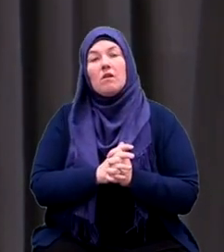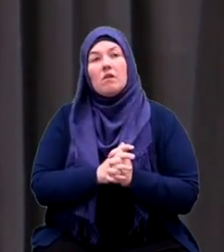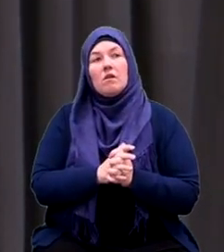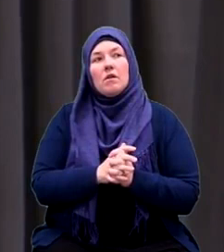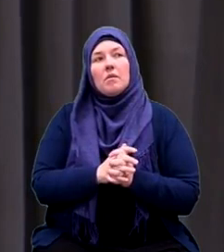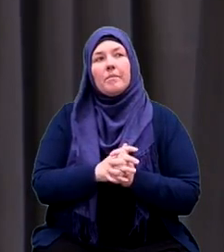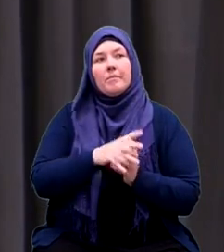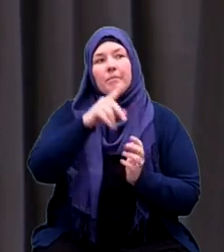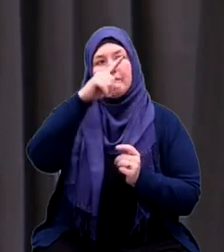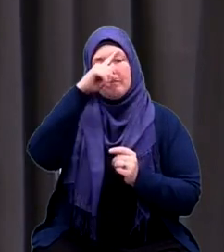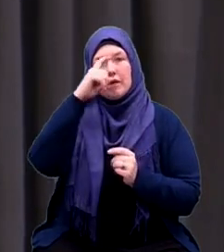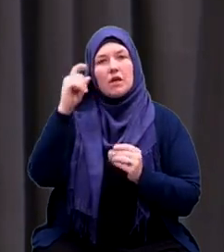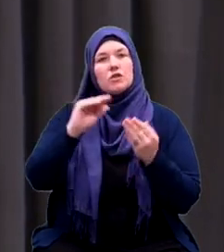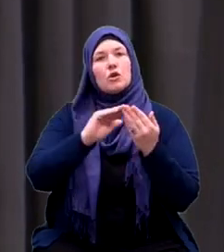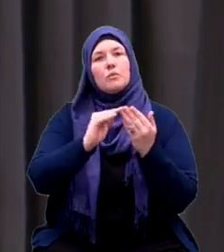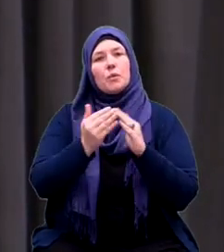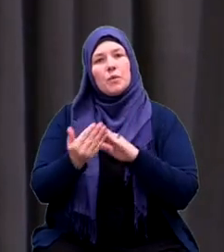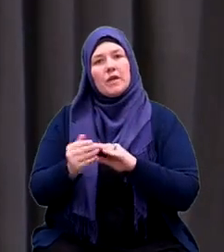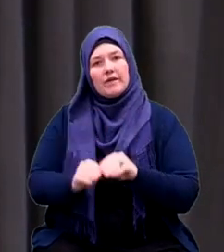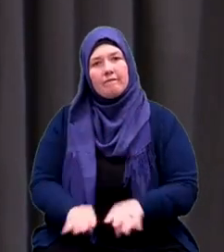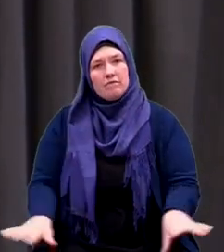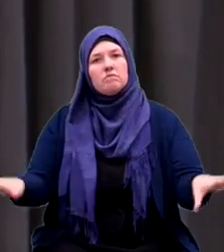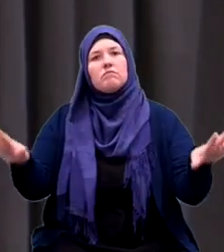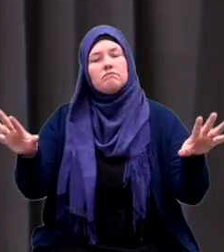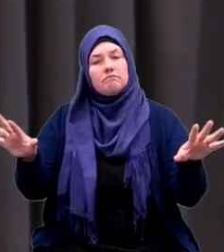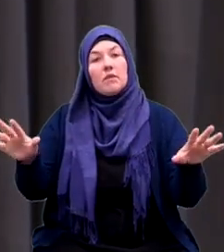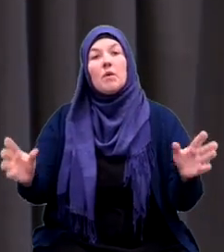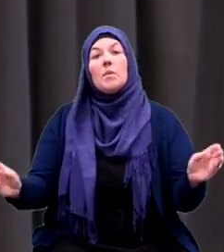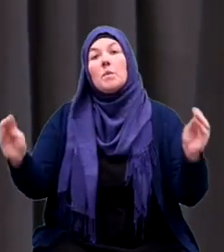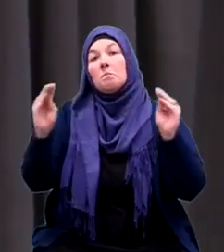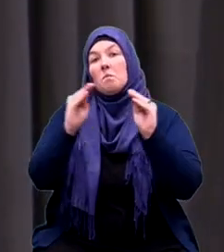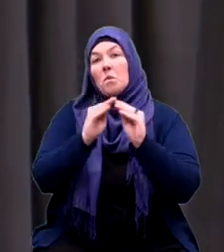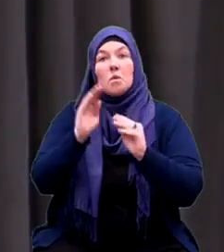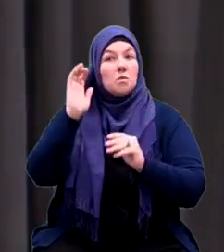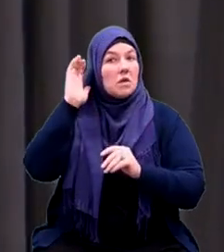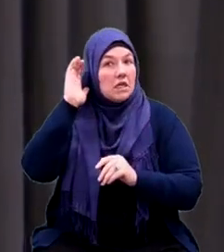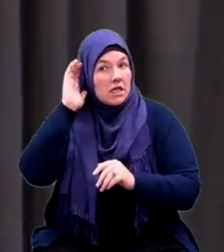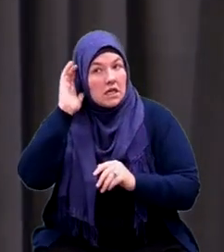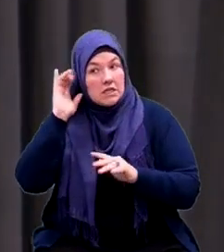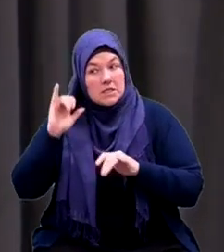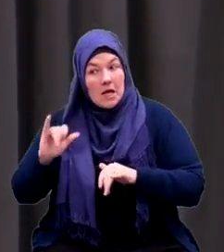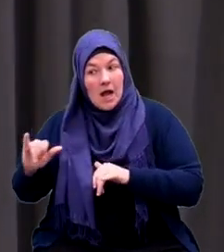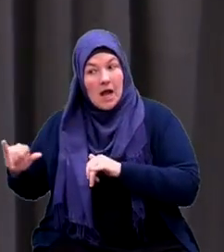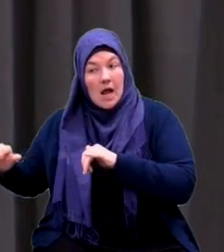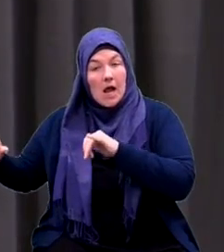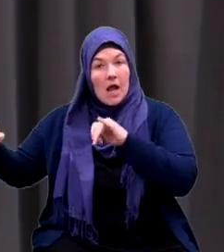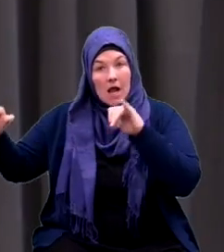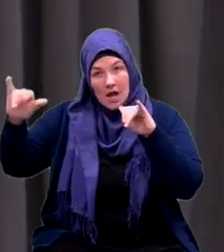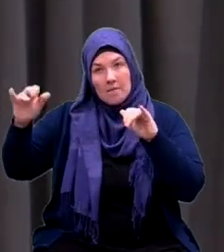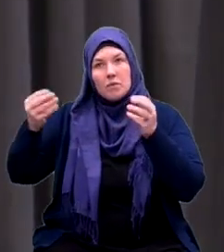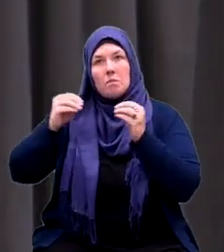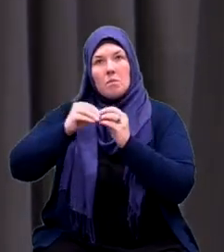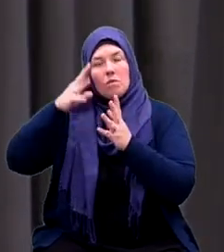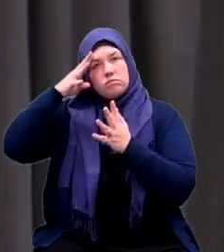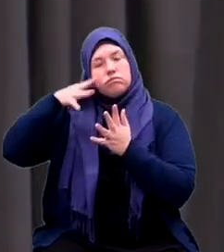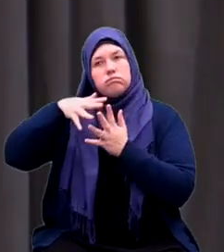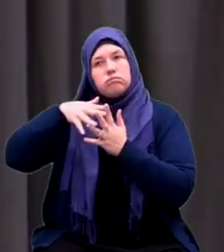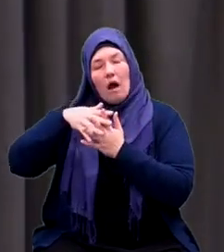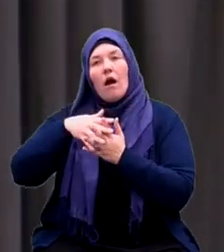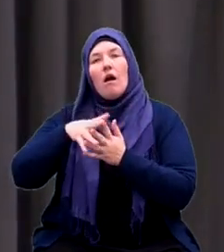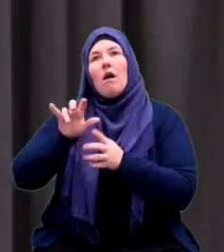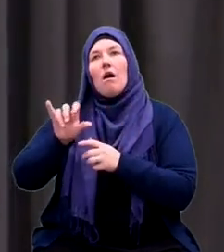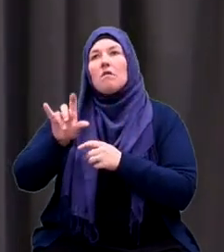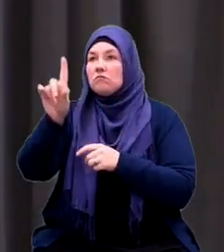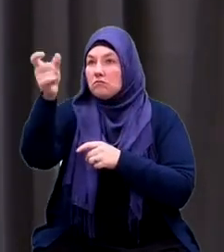its cumulative effect. The more you hear the same thing, the more it sinks and it